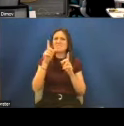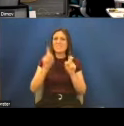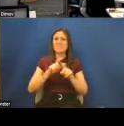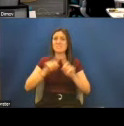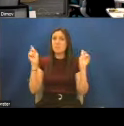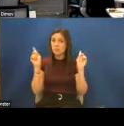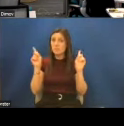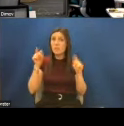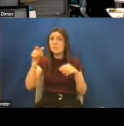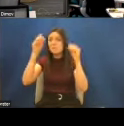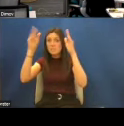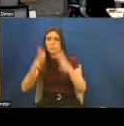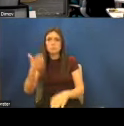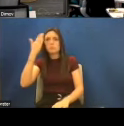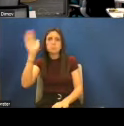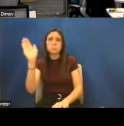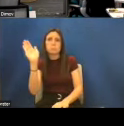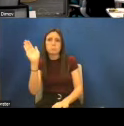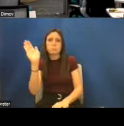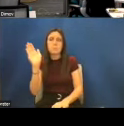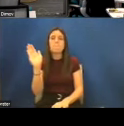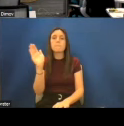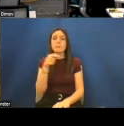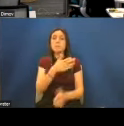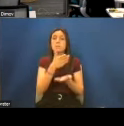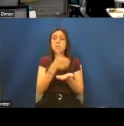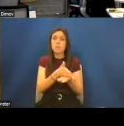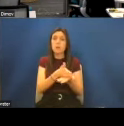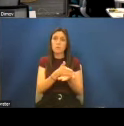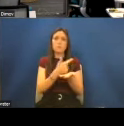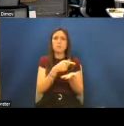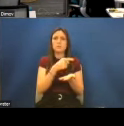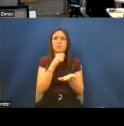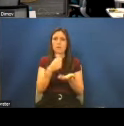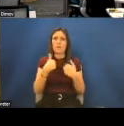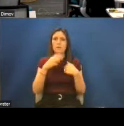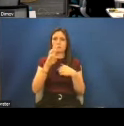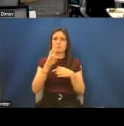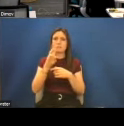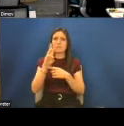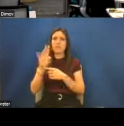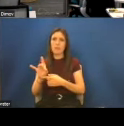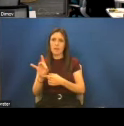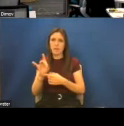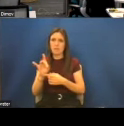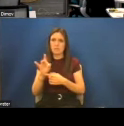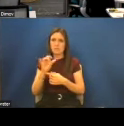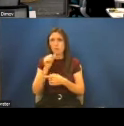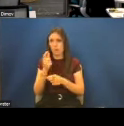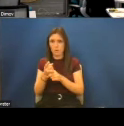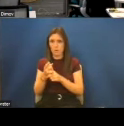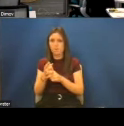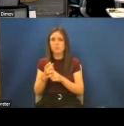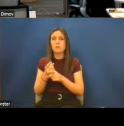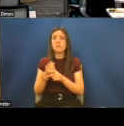but she didn't understand that, and so she had stopped here and didn't have 6 out of 8 incorrect. Okay, so that